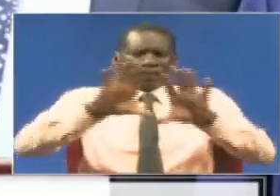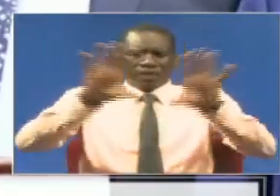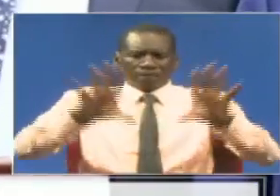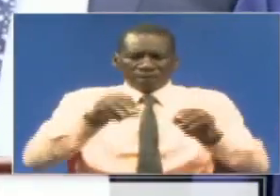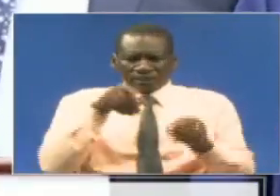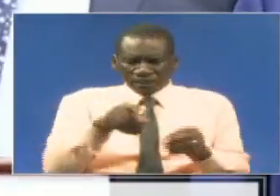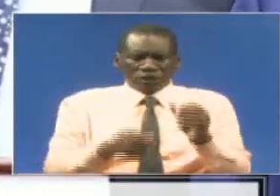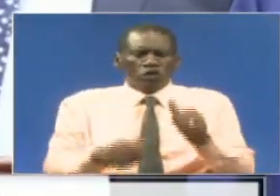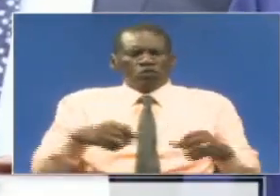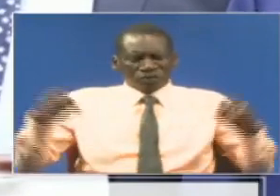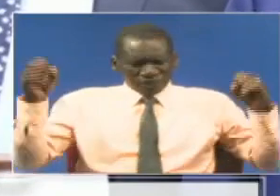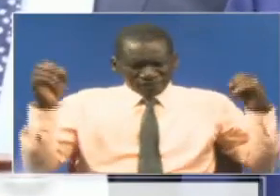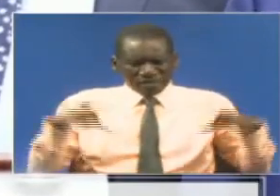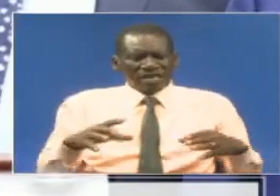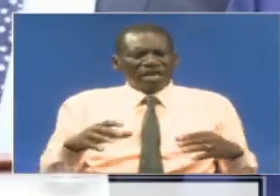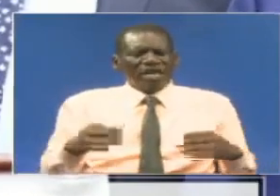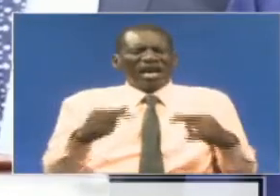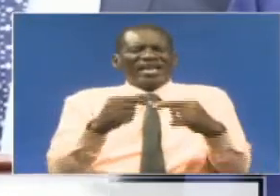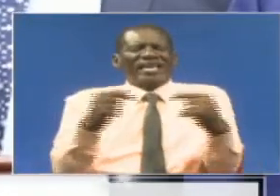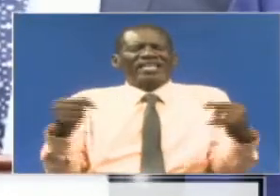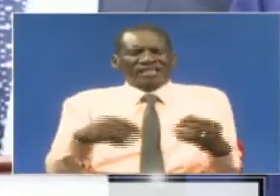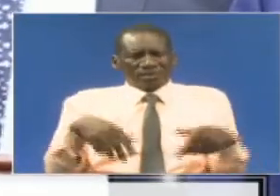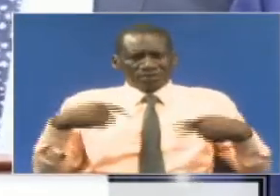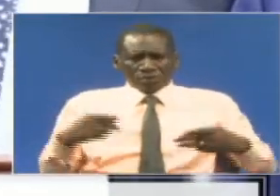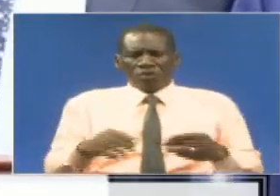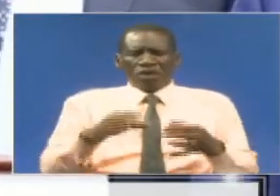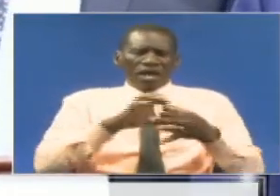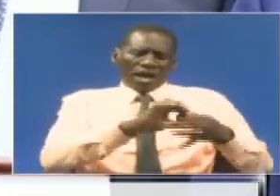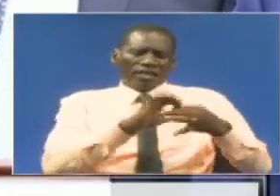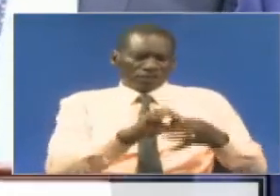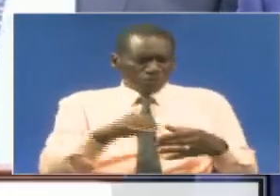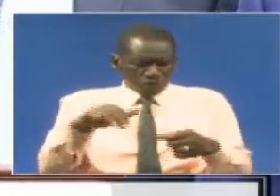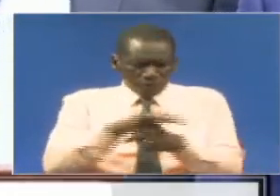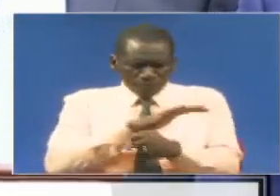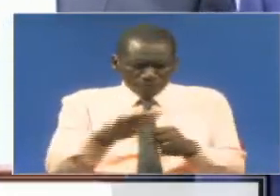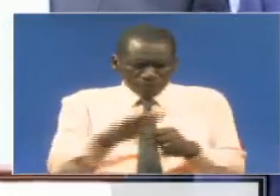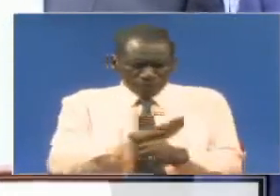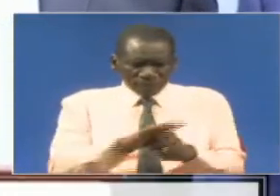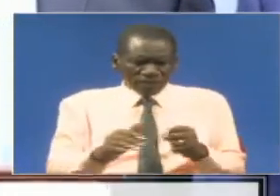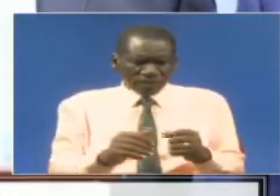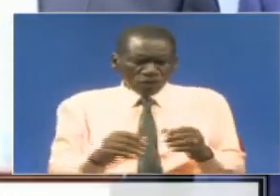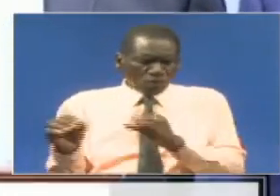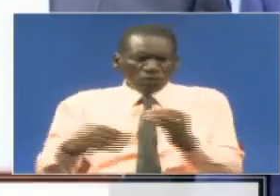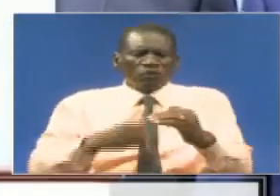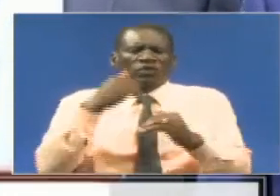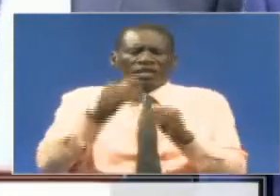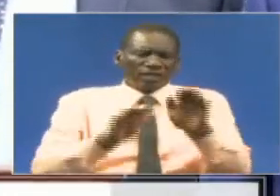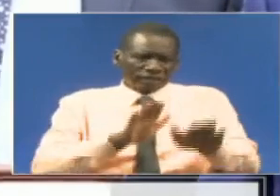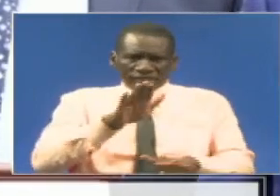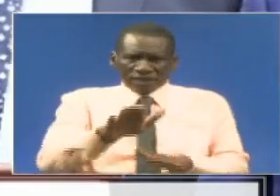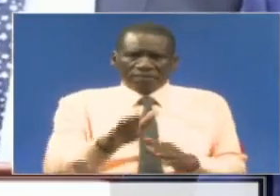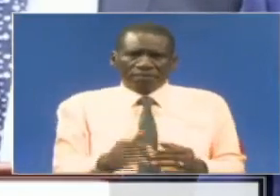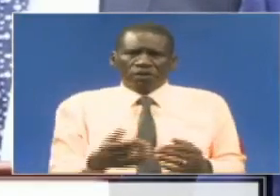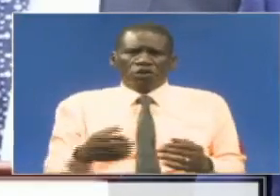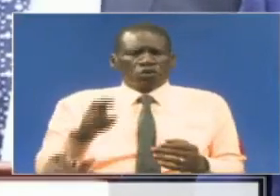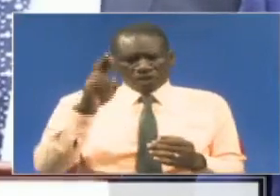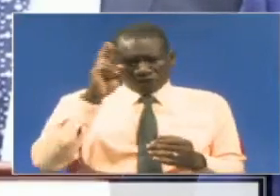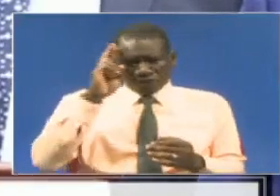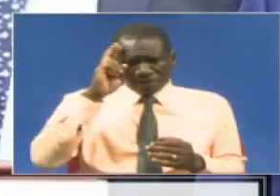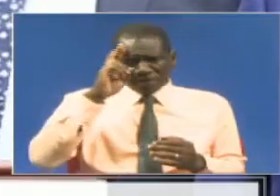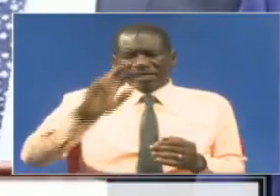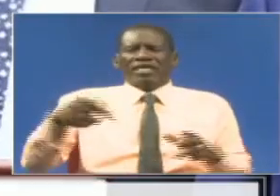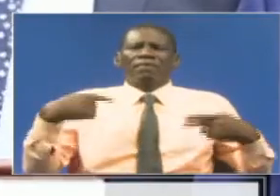is clearly anti-people, Azimio will be busy taking the next steps. We are reminding